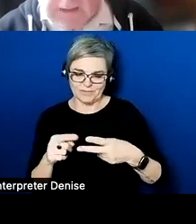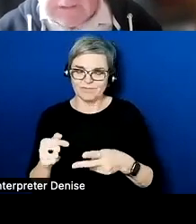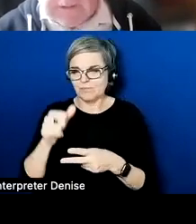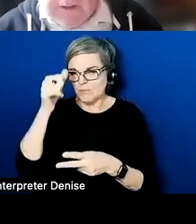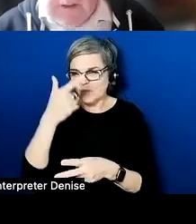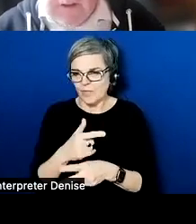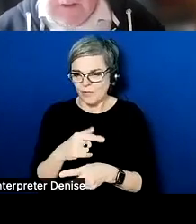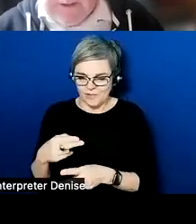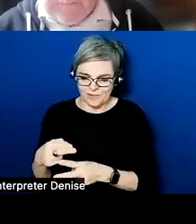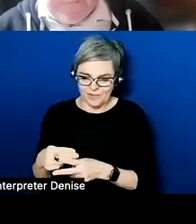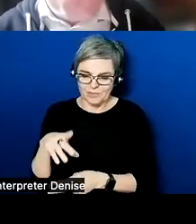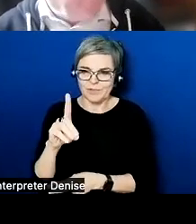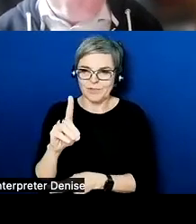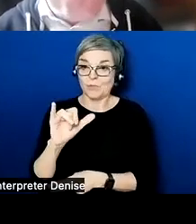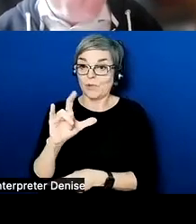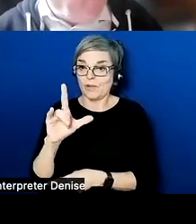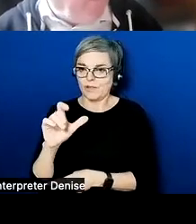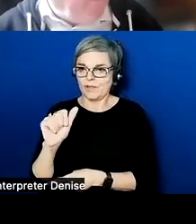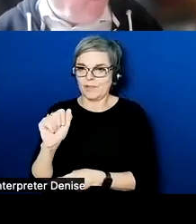And